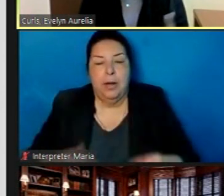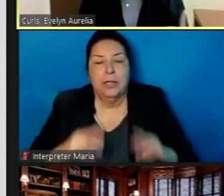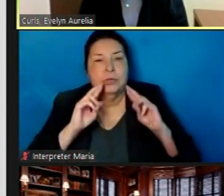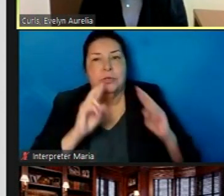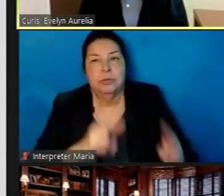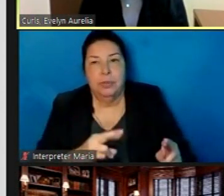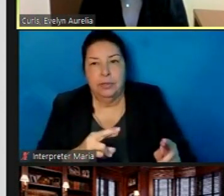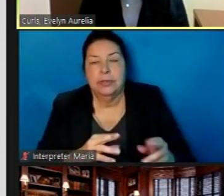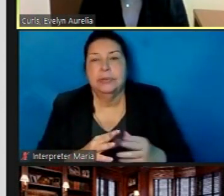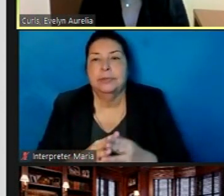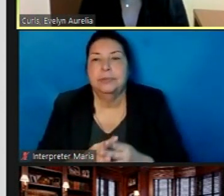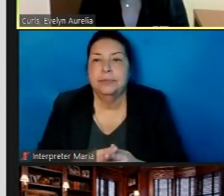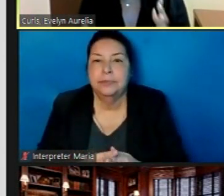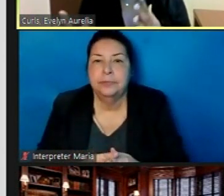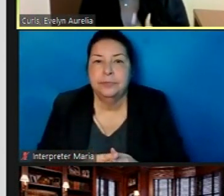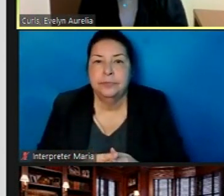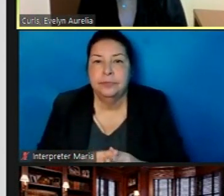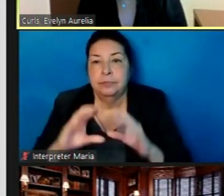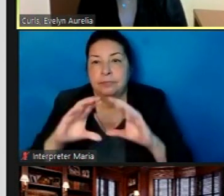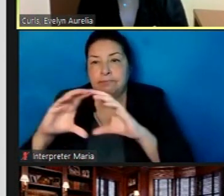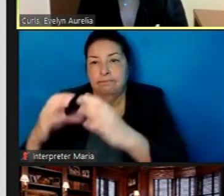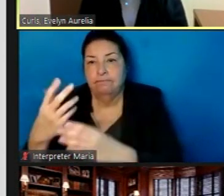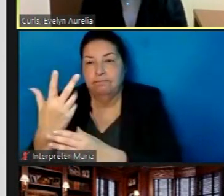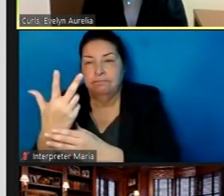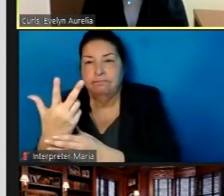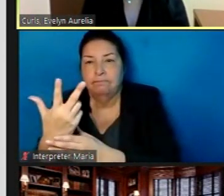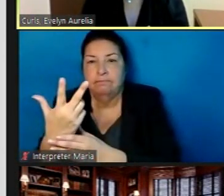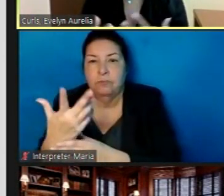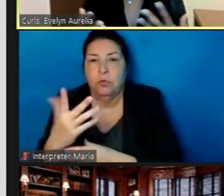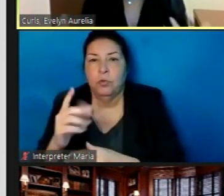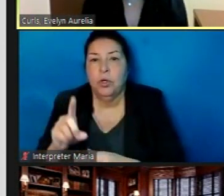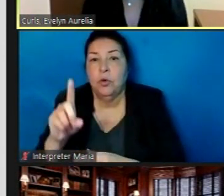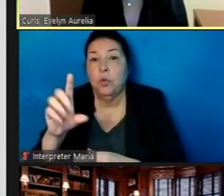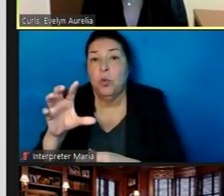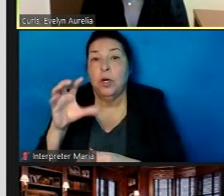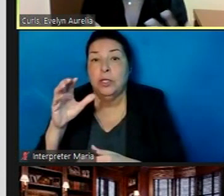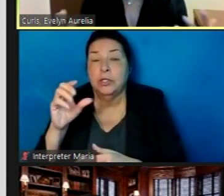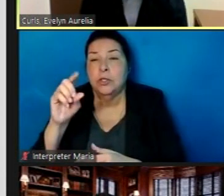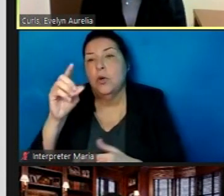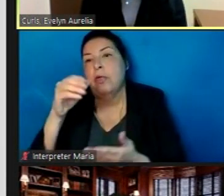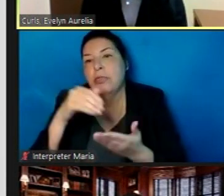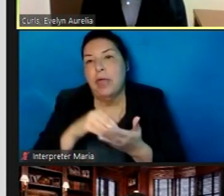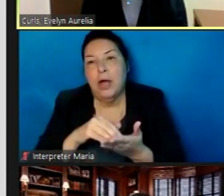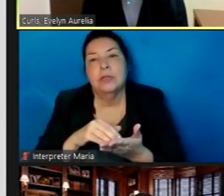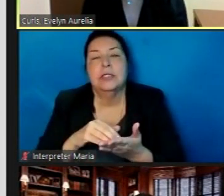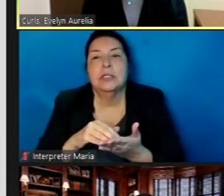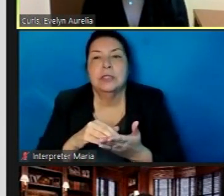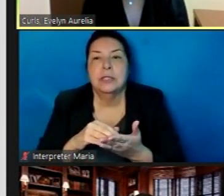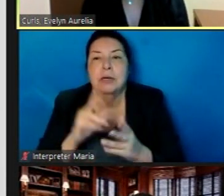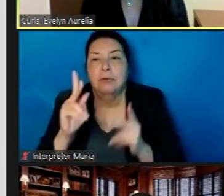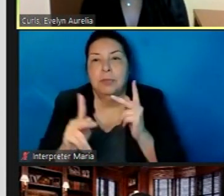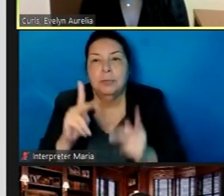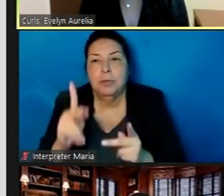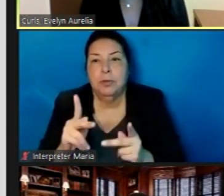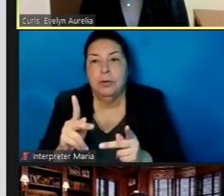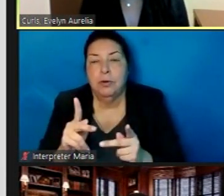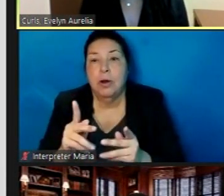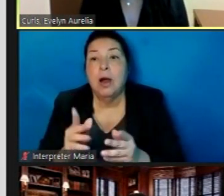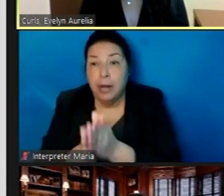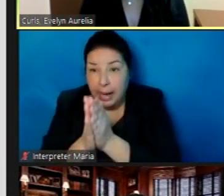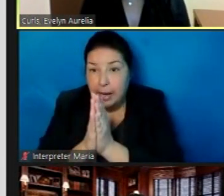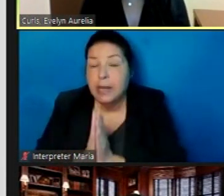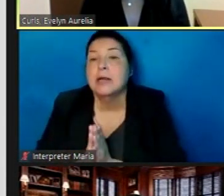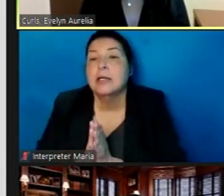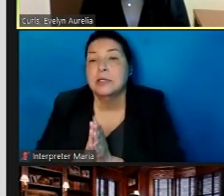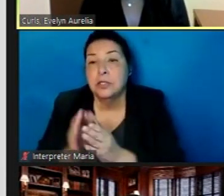figured out in phase 1. And phase 3 is where hundreds or thousands or hundreds of thousands of people are recruited to